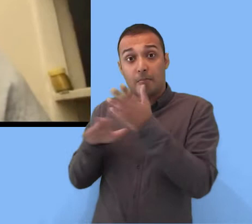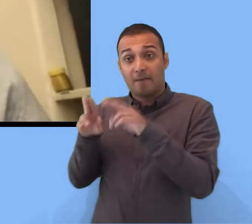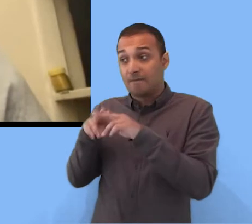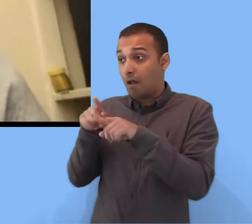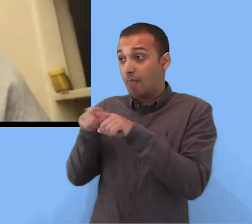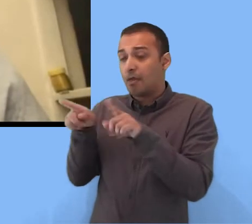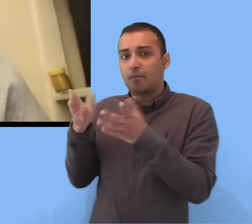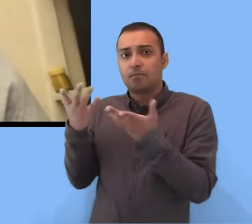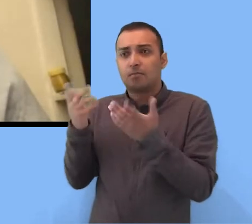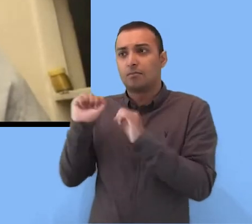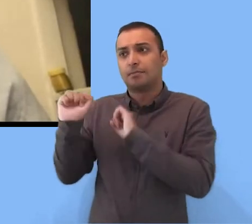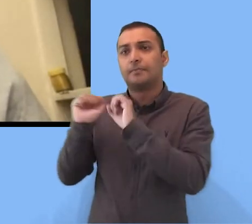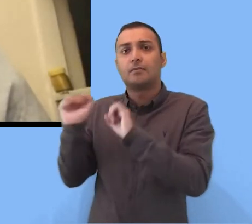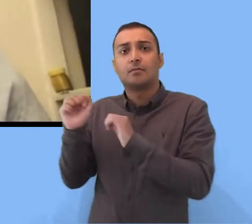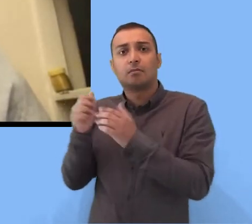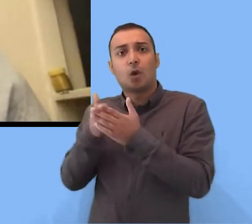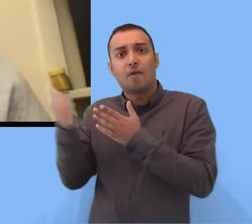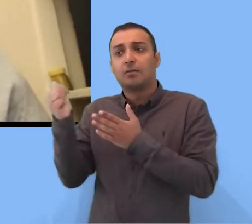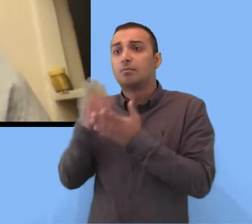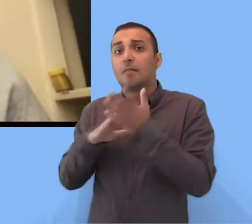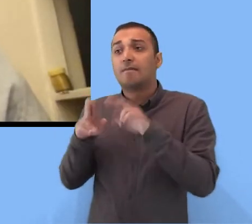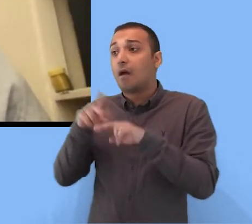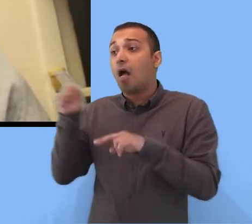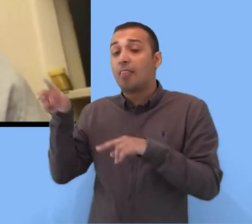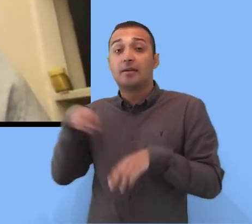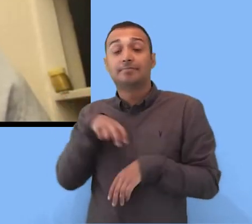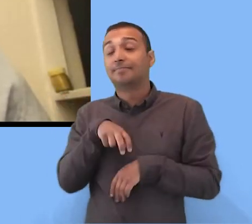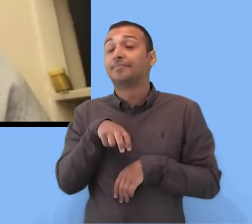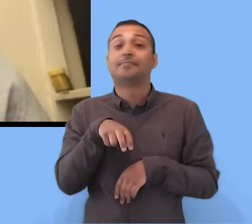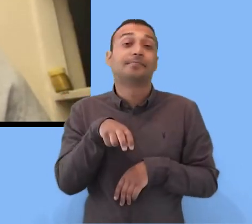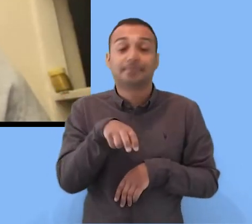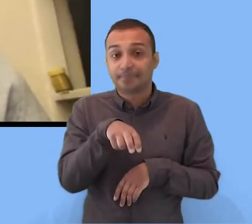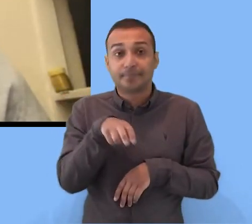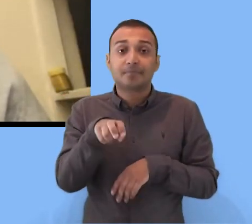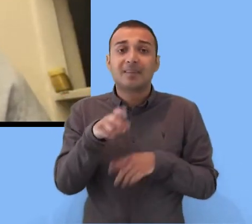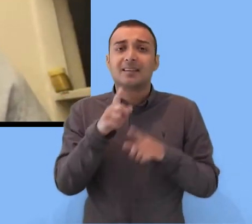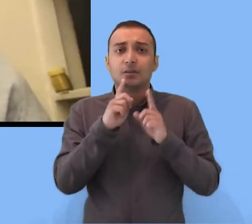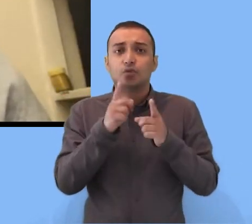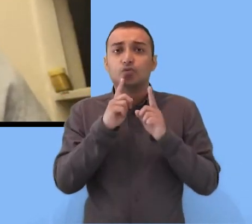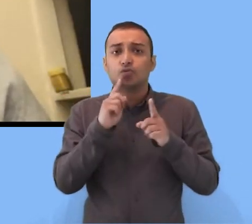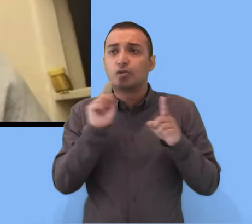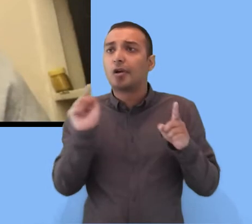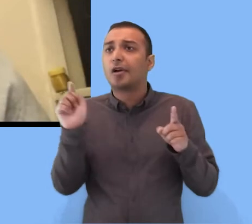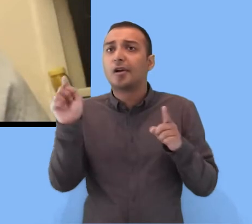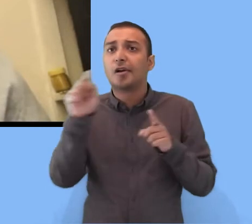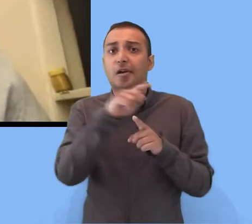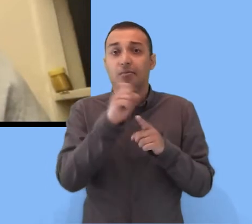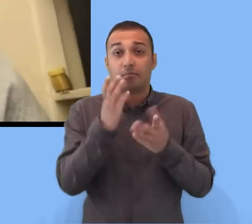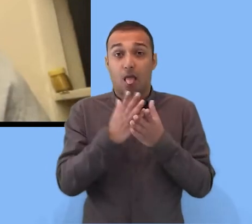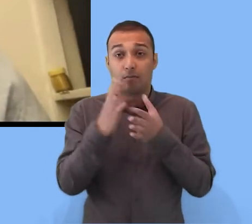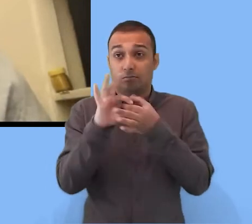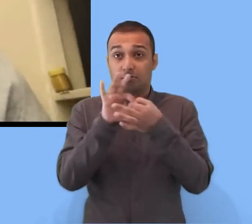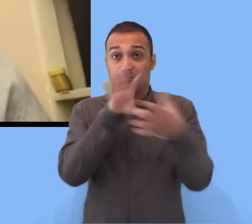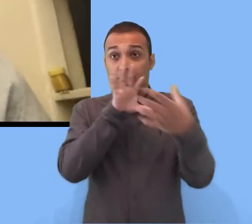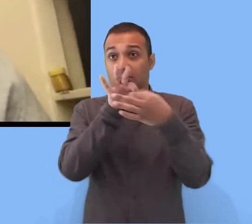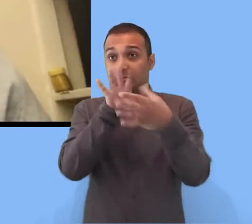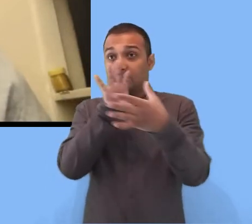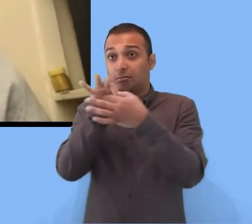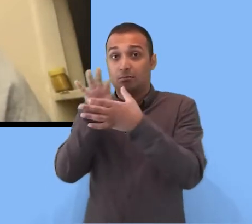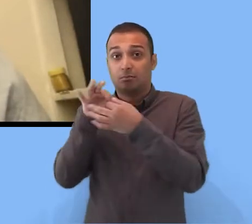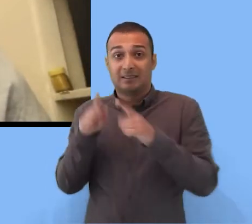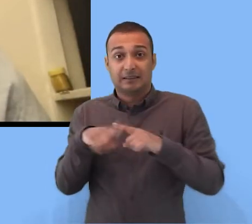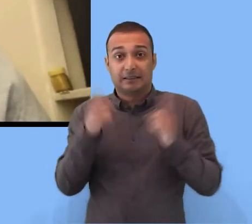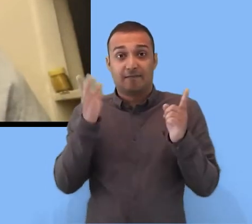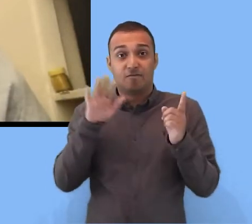walking into settings with a workforce that doesn't reflect the dynamic of home. You know, they're not seeing people that